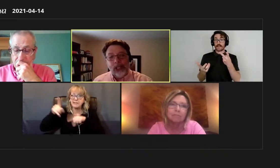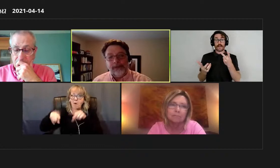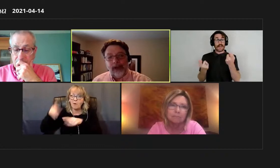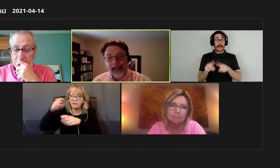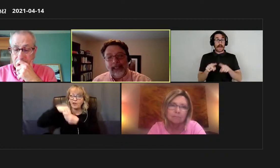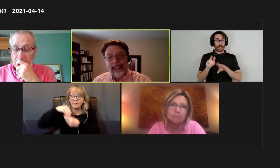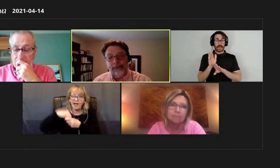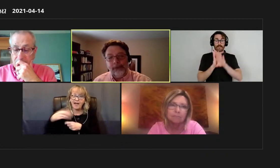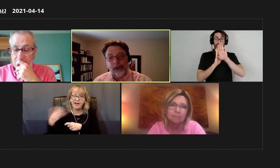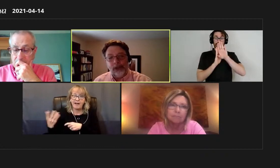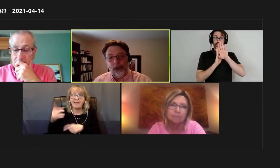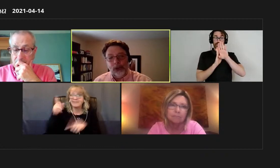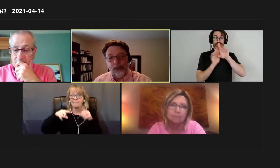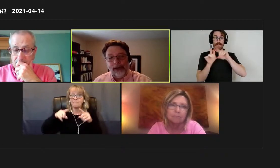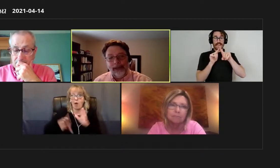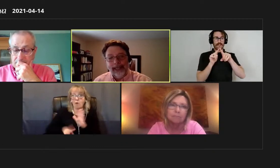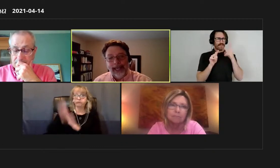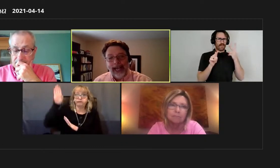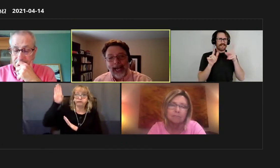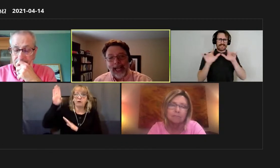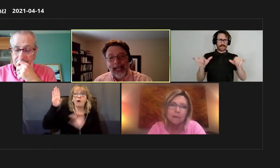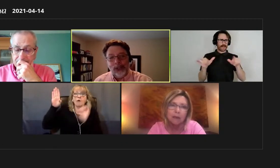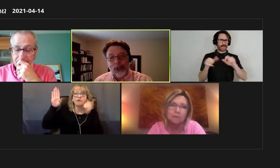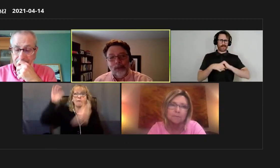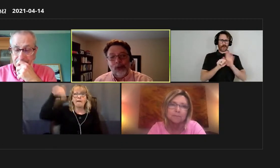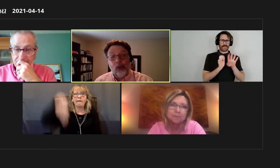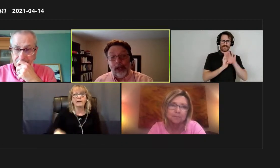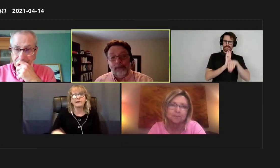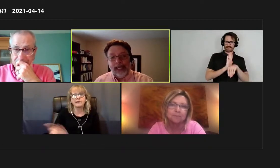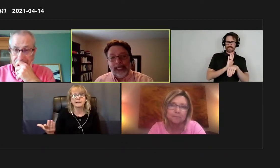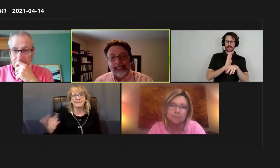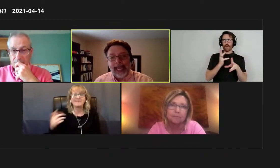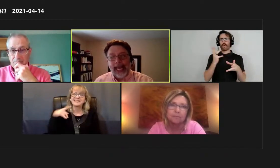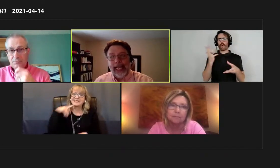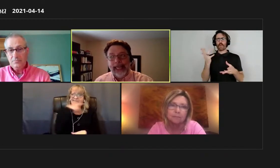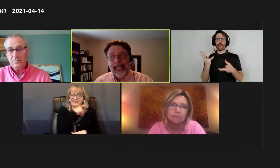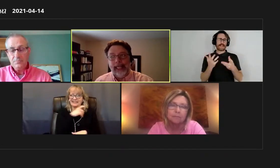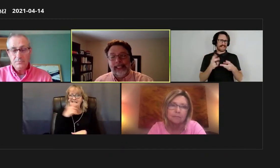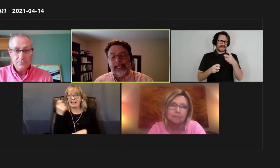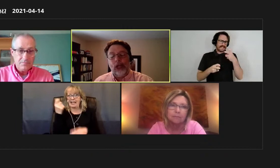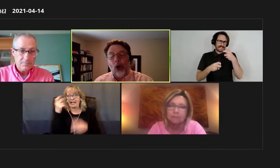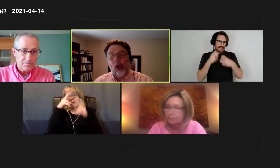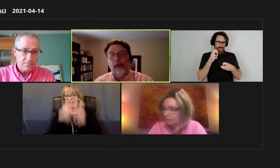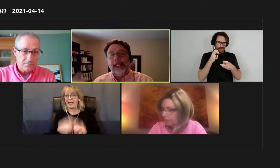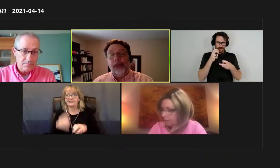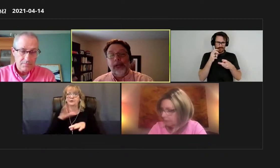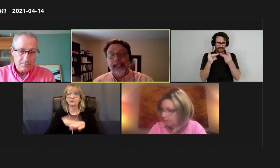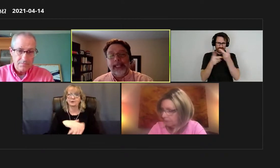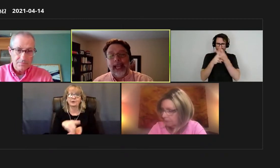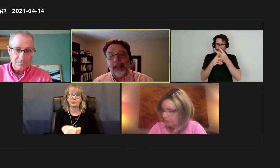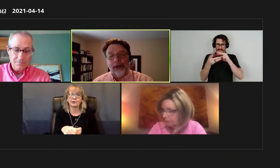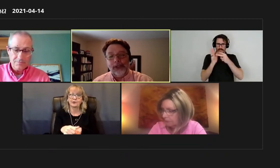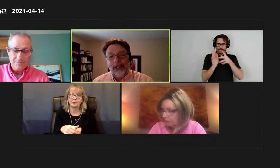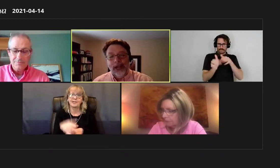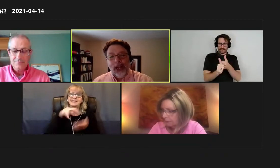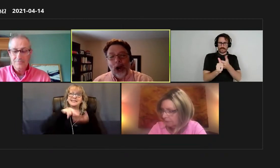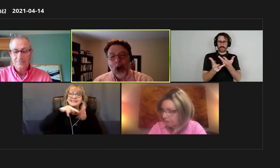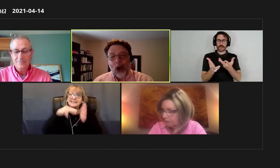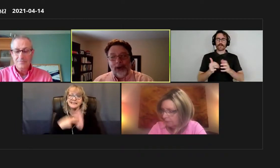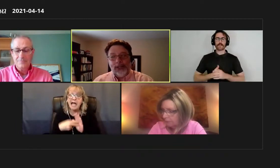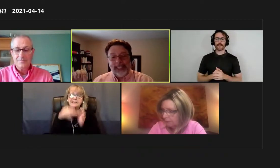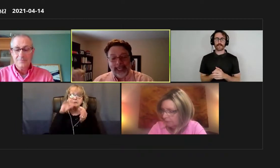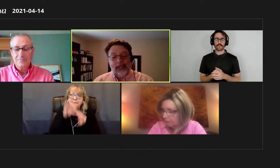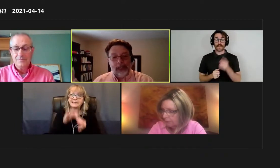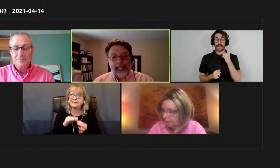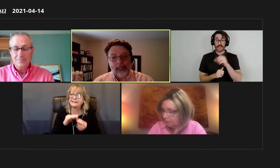So it's frankly difficult to interpret in terms of what it means. And I think since all of the other indicators